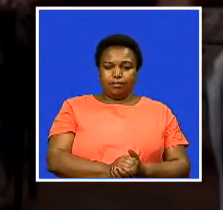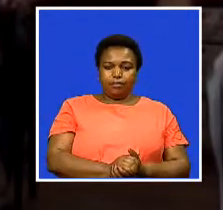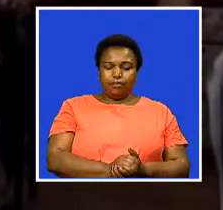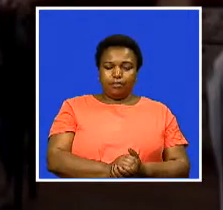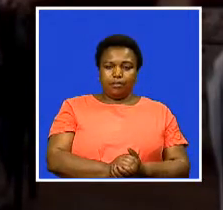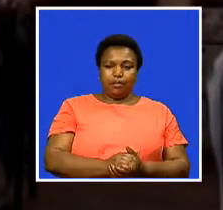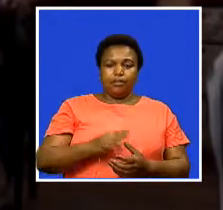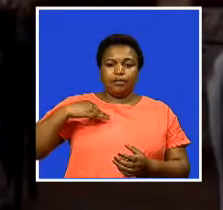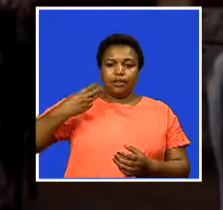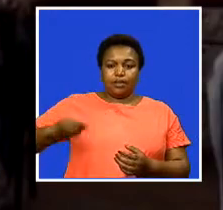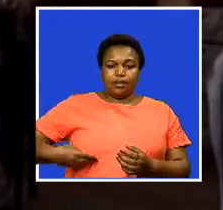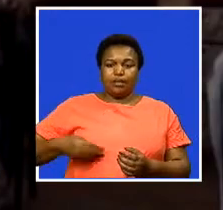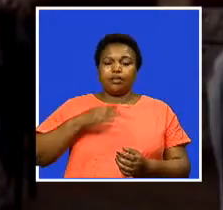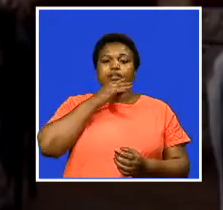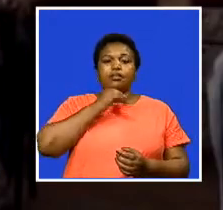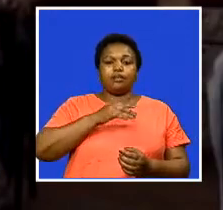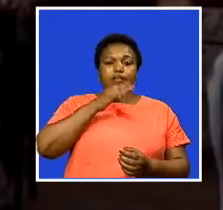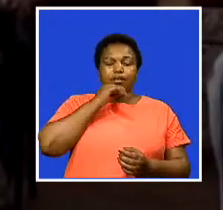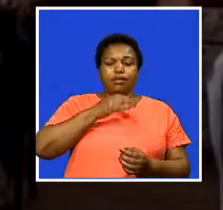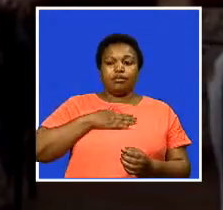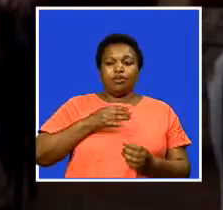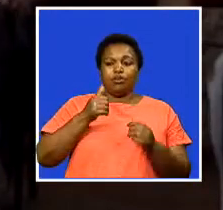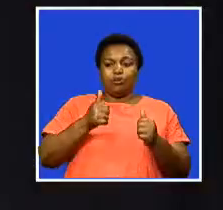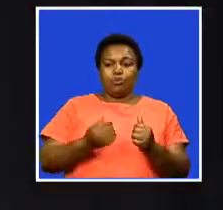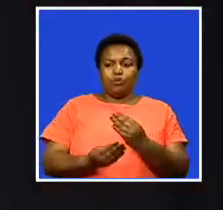distinguished ladies and gentlemen, good morning.